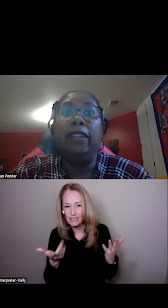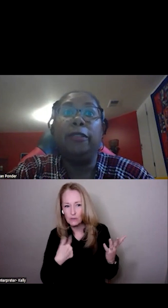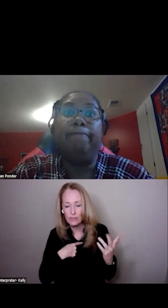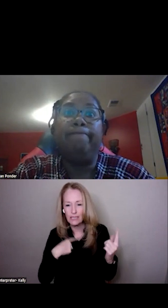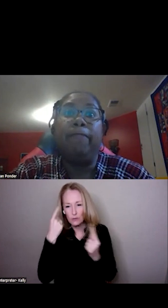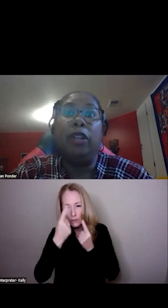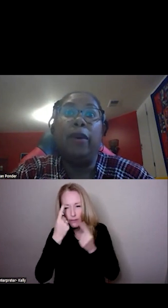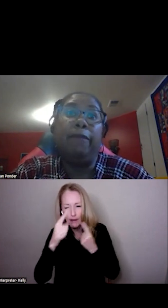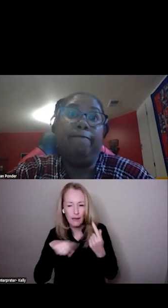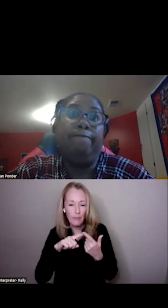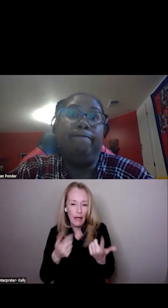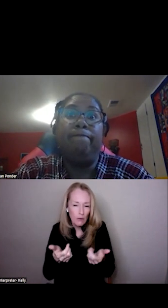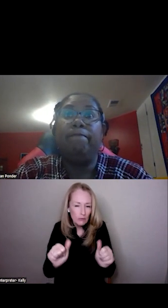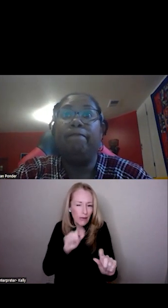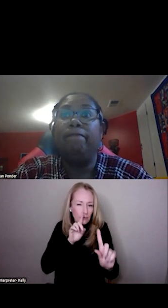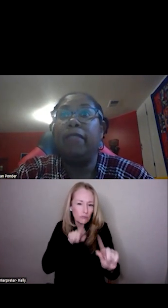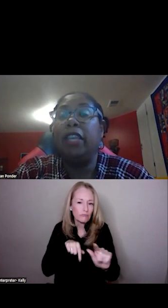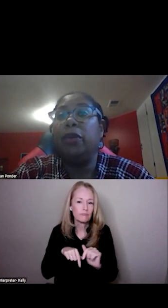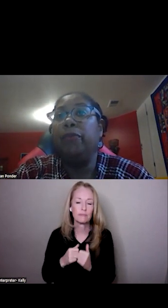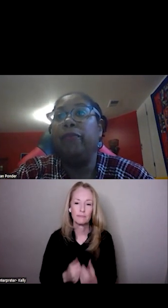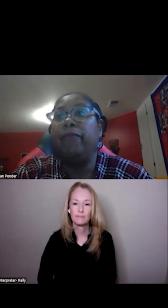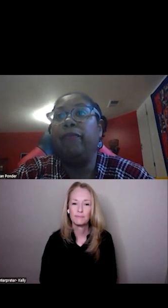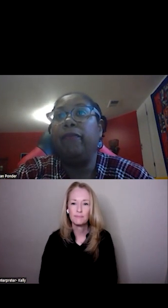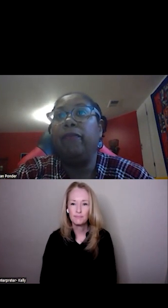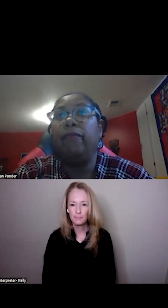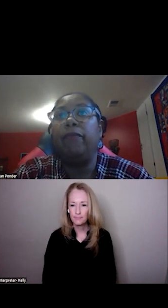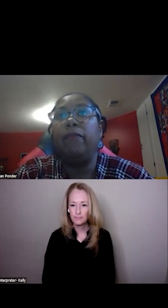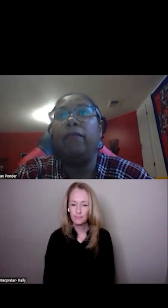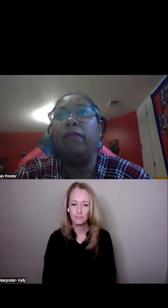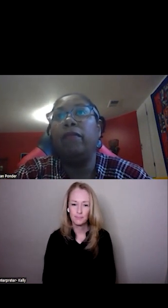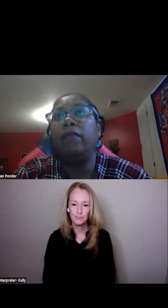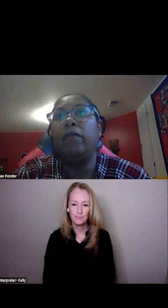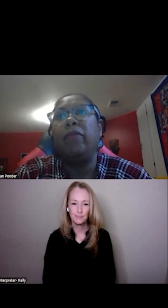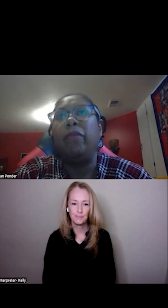try and answer, you know. Thank you.